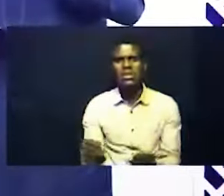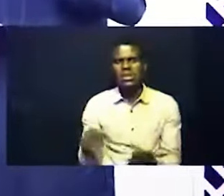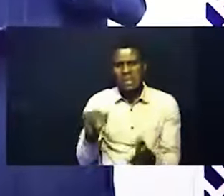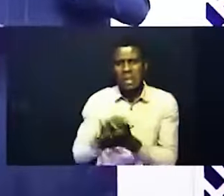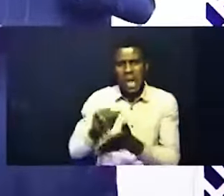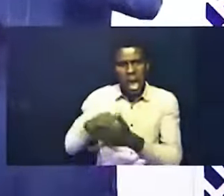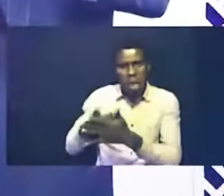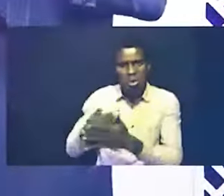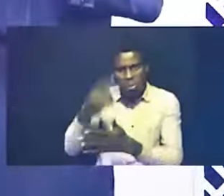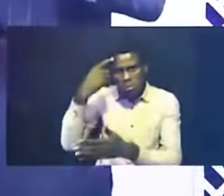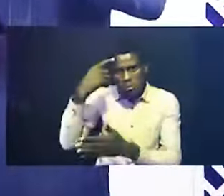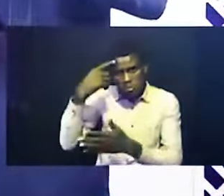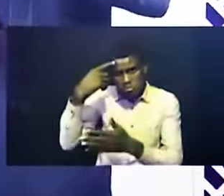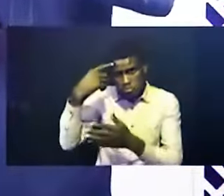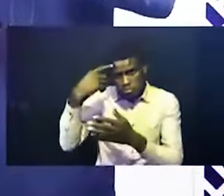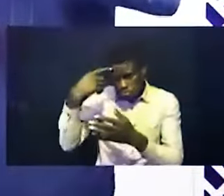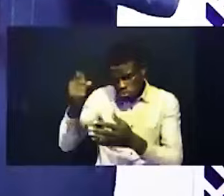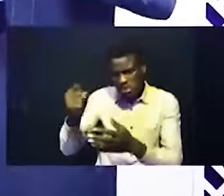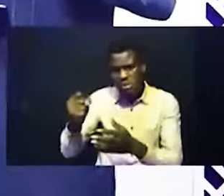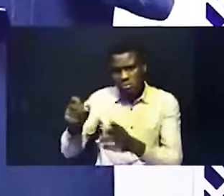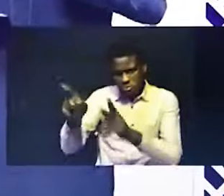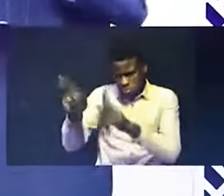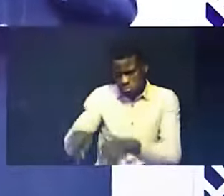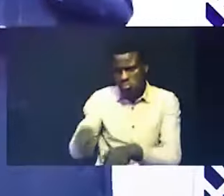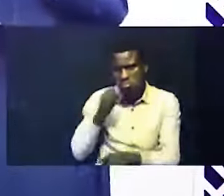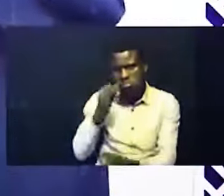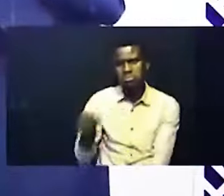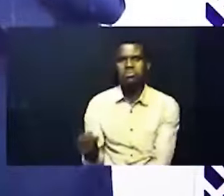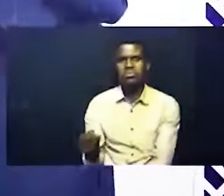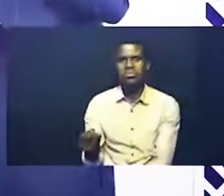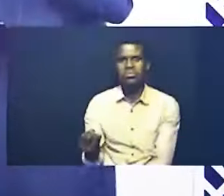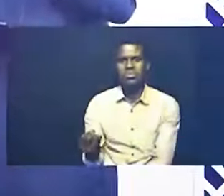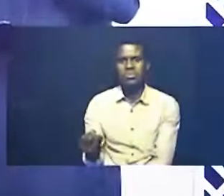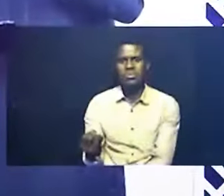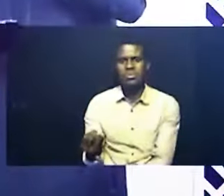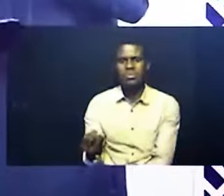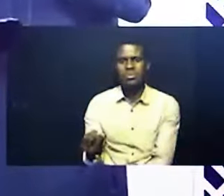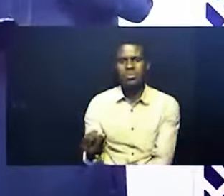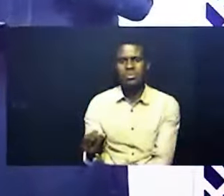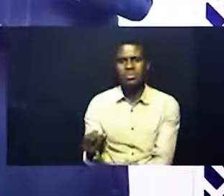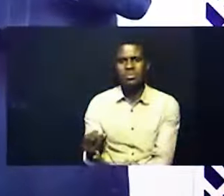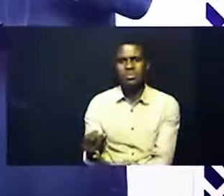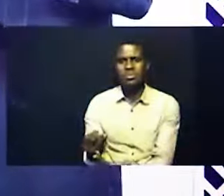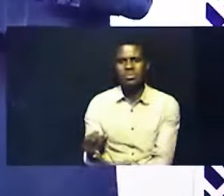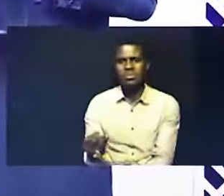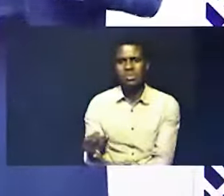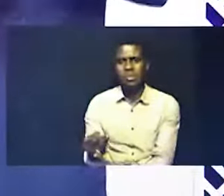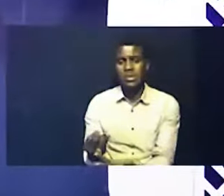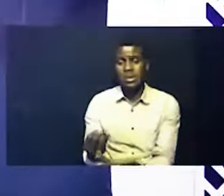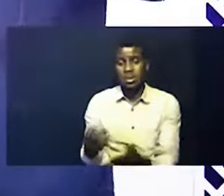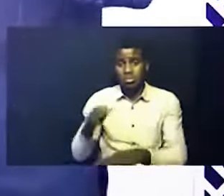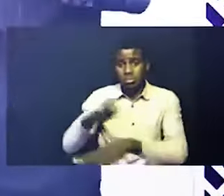of mankind and then we live on this planet with